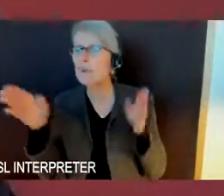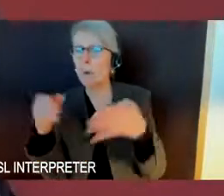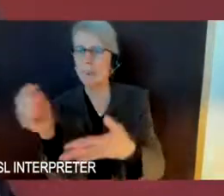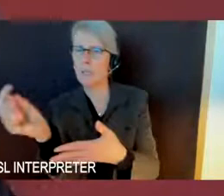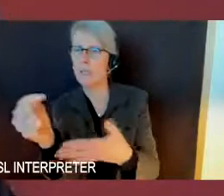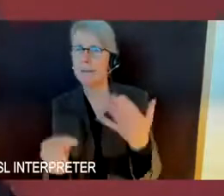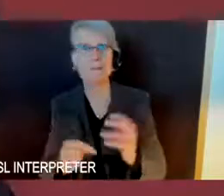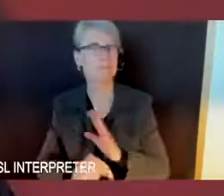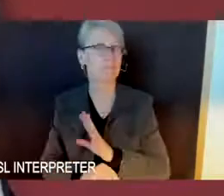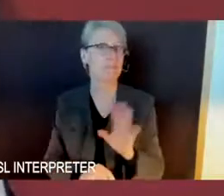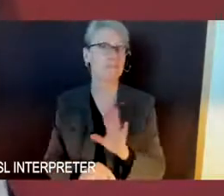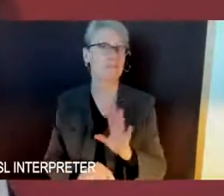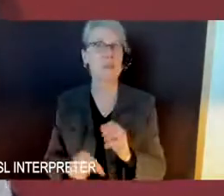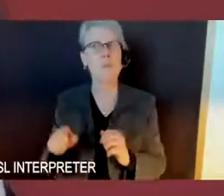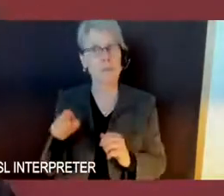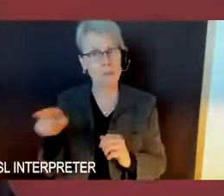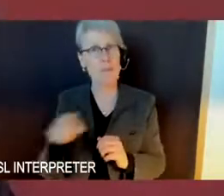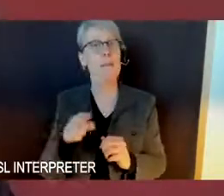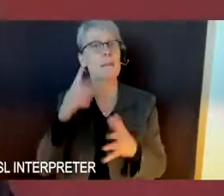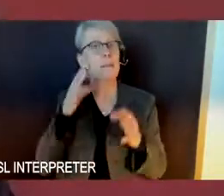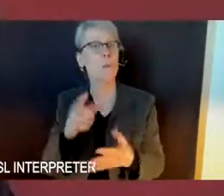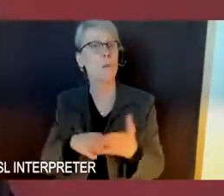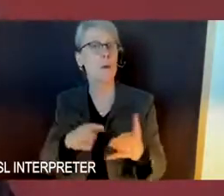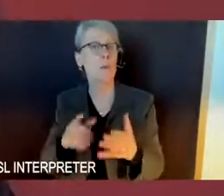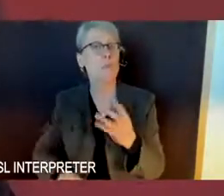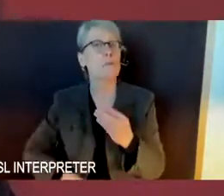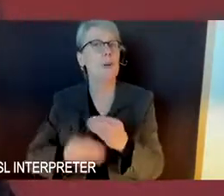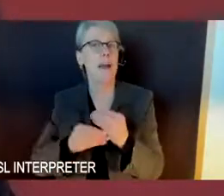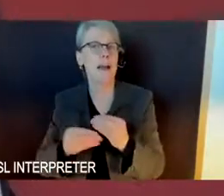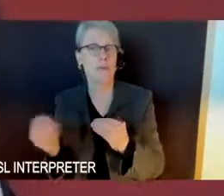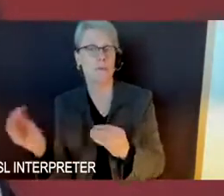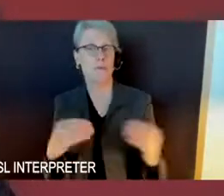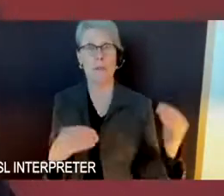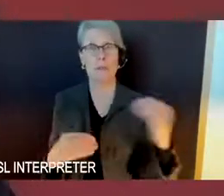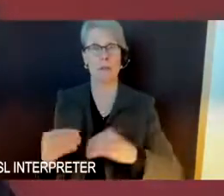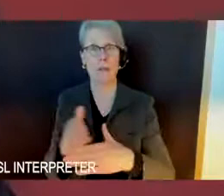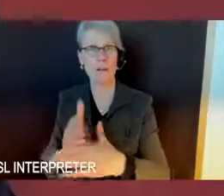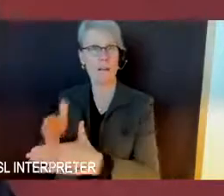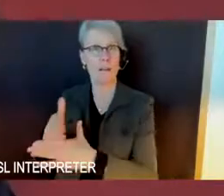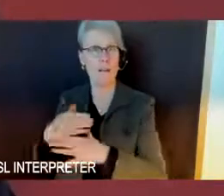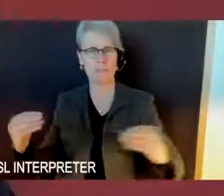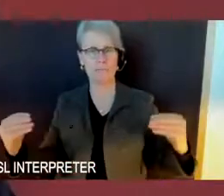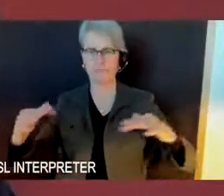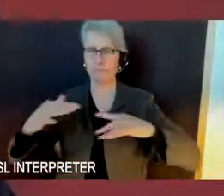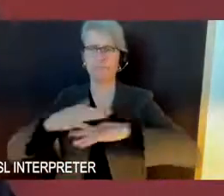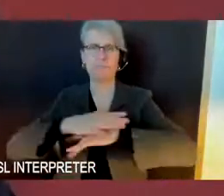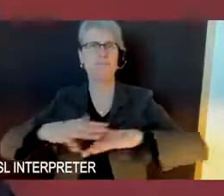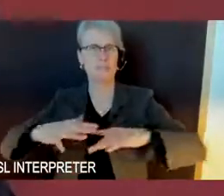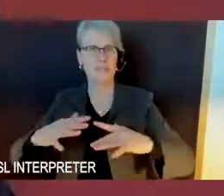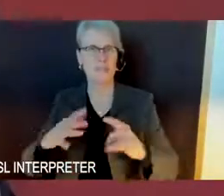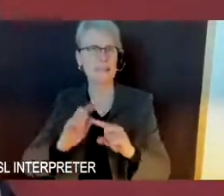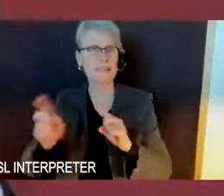your own experience, this is what you need to do. But for every person to find what they can bring to a collective shared kind